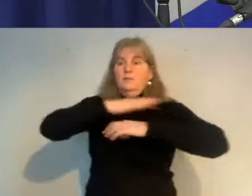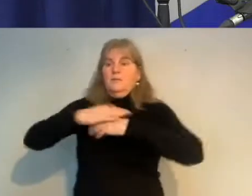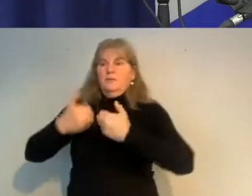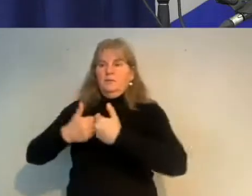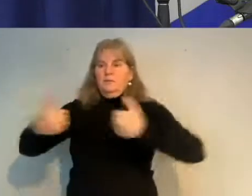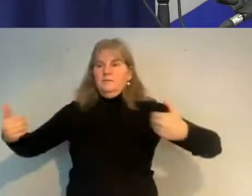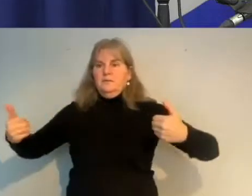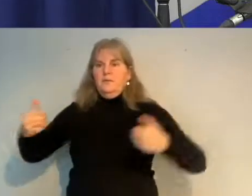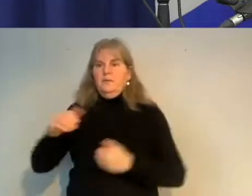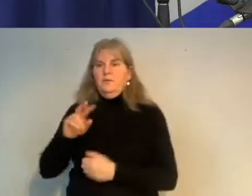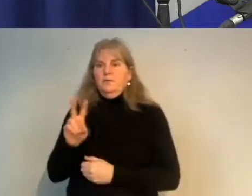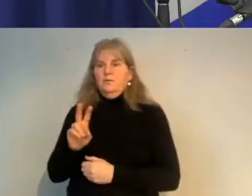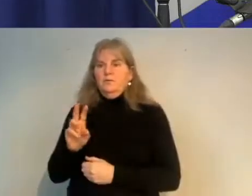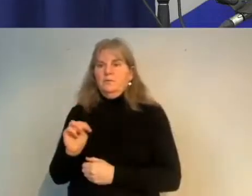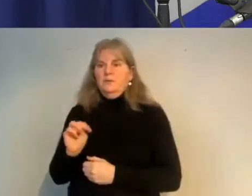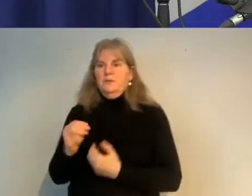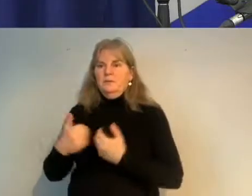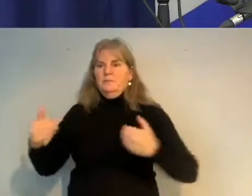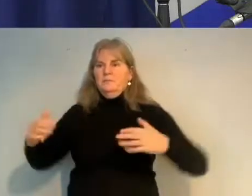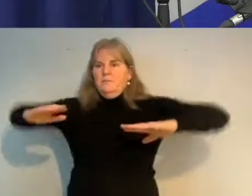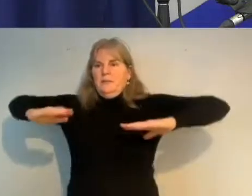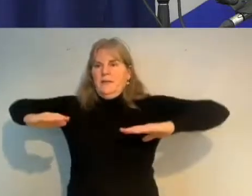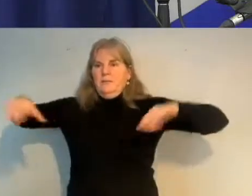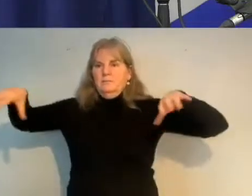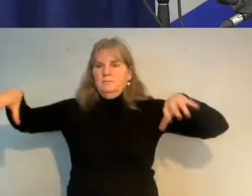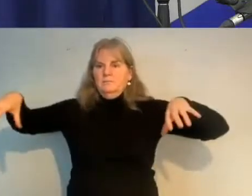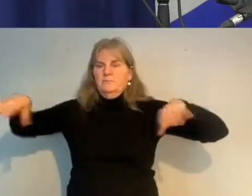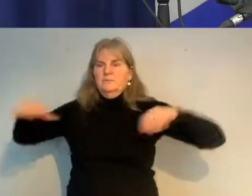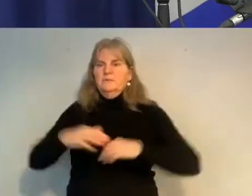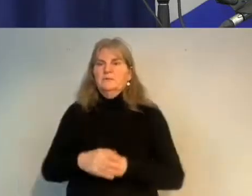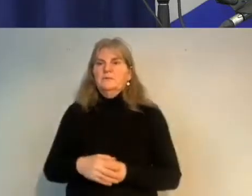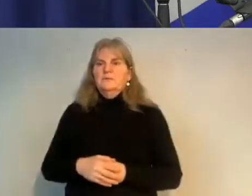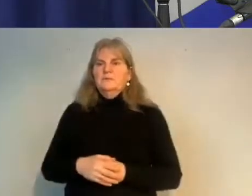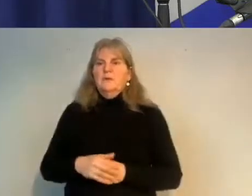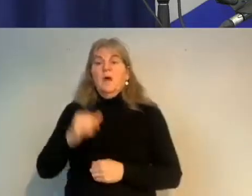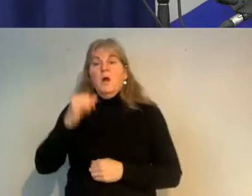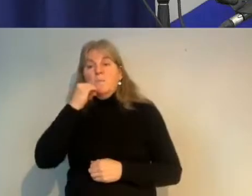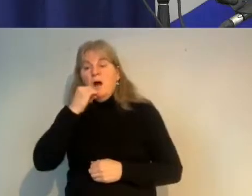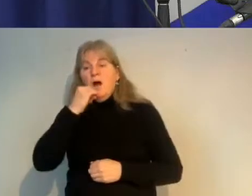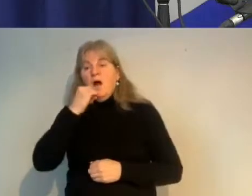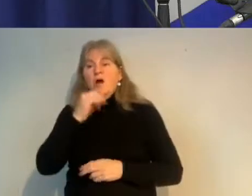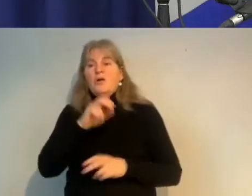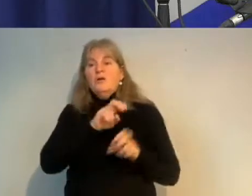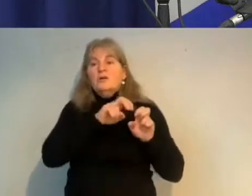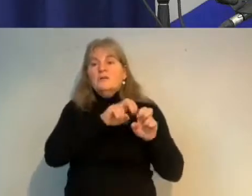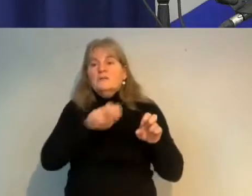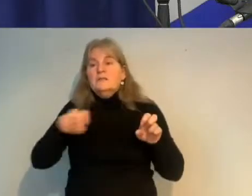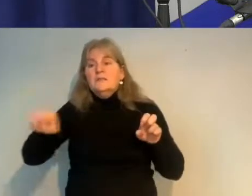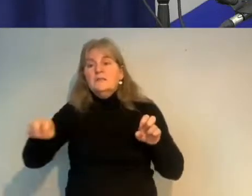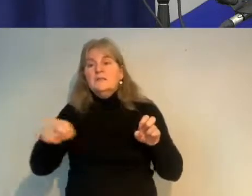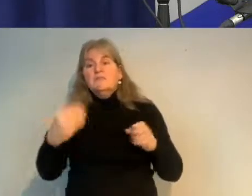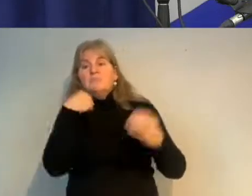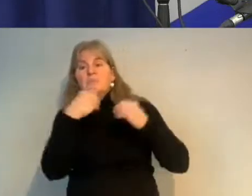at least 2 meters. No bar or countertop seating or service is permitted.